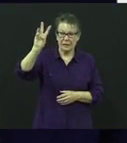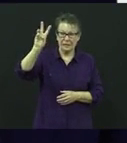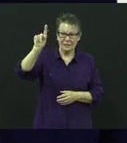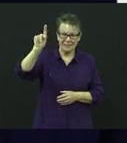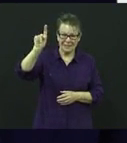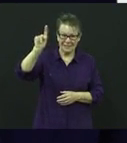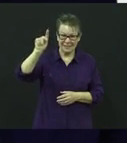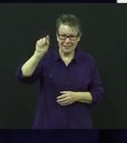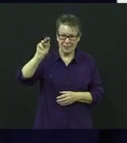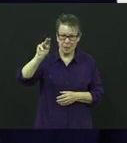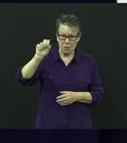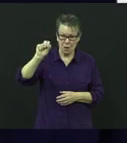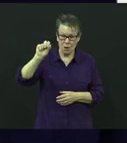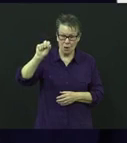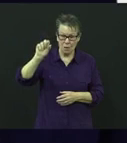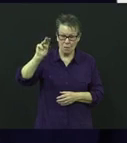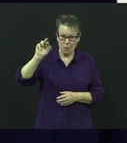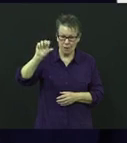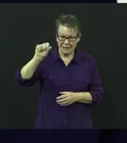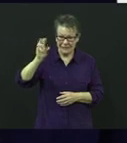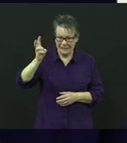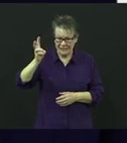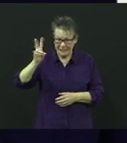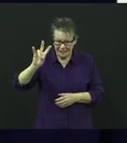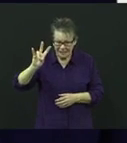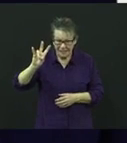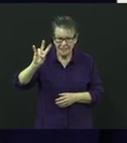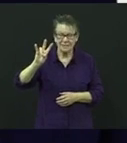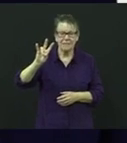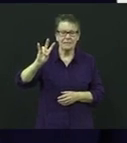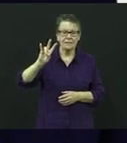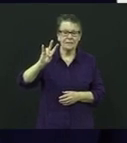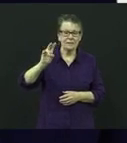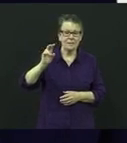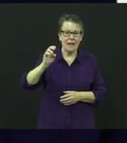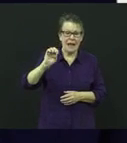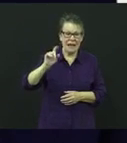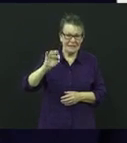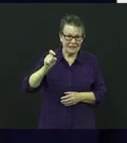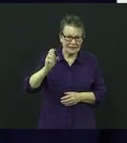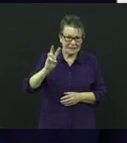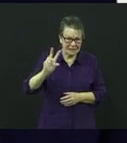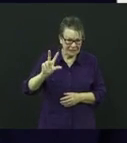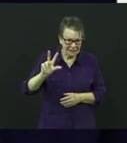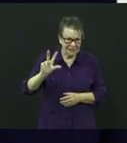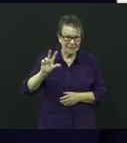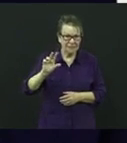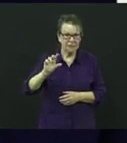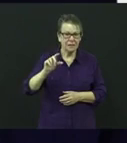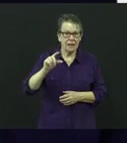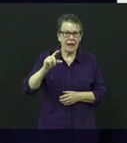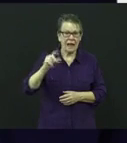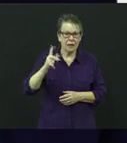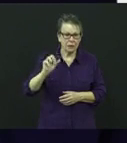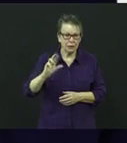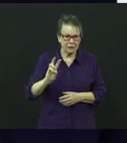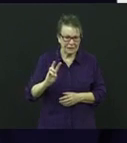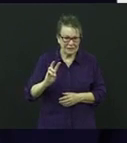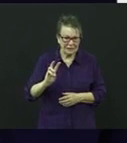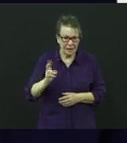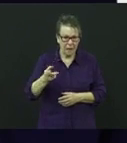Cape May, 1, Cumberland, 1, Essex, 63, Gloucester, 6, Hudson,